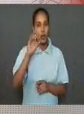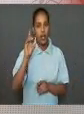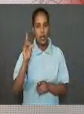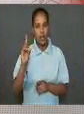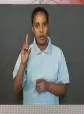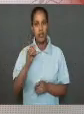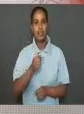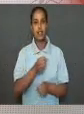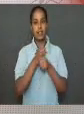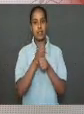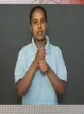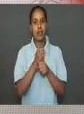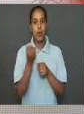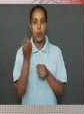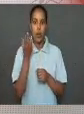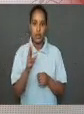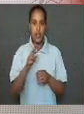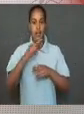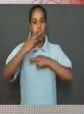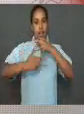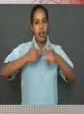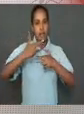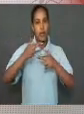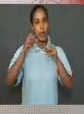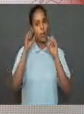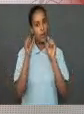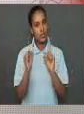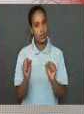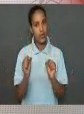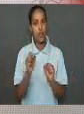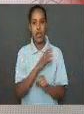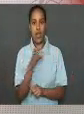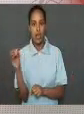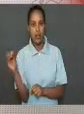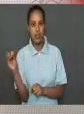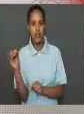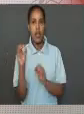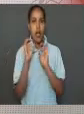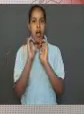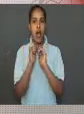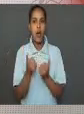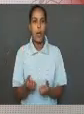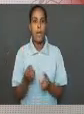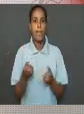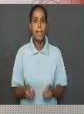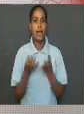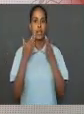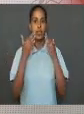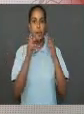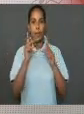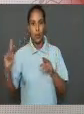thermodynamics determine whether a reaction is possible and how much product it